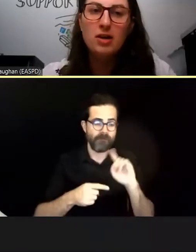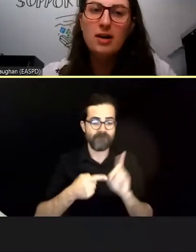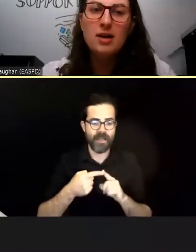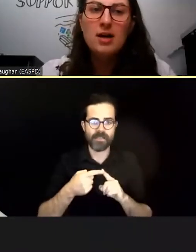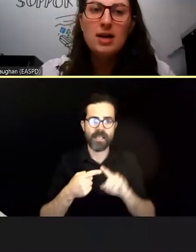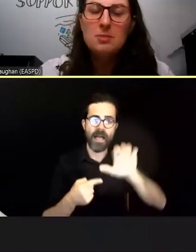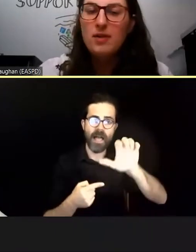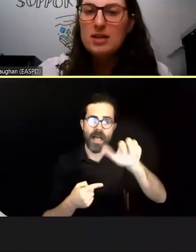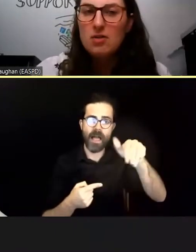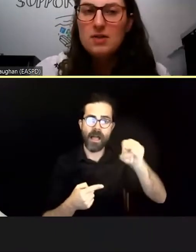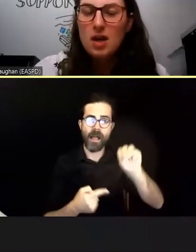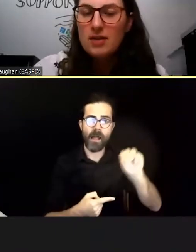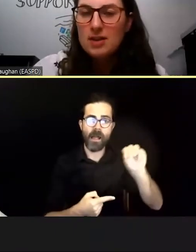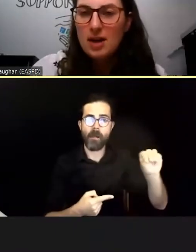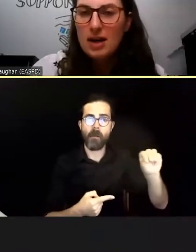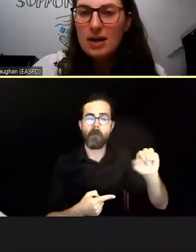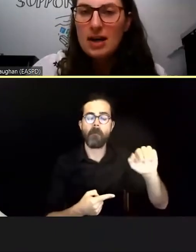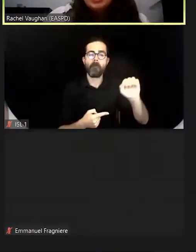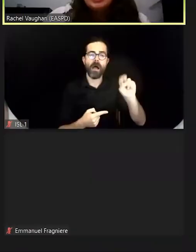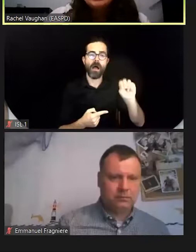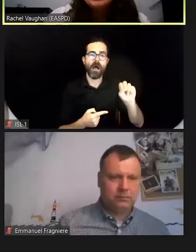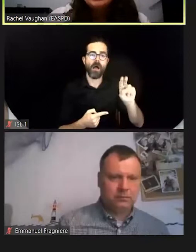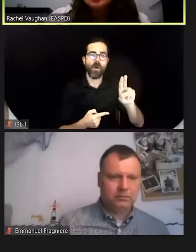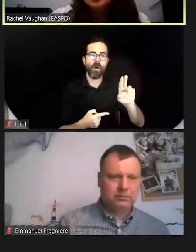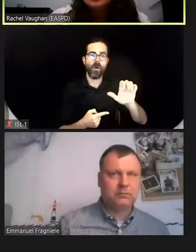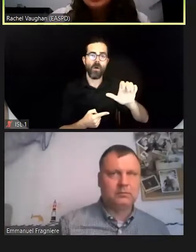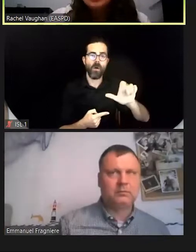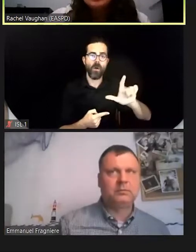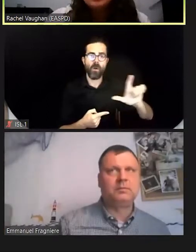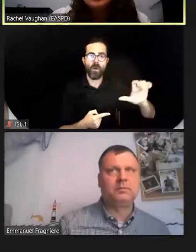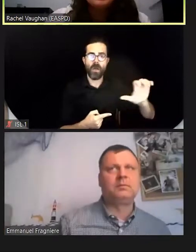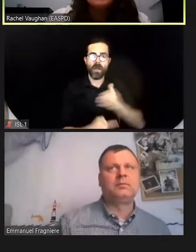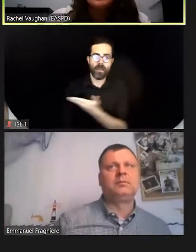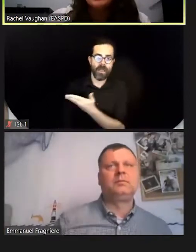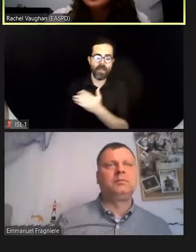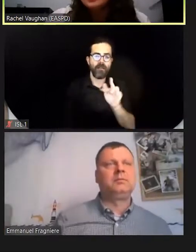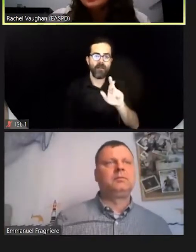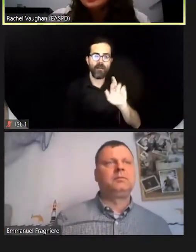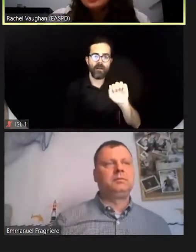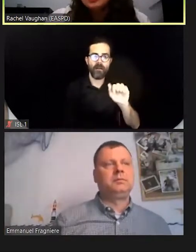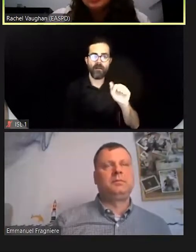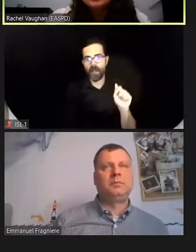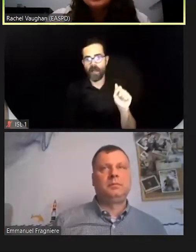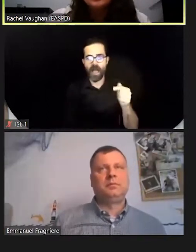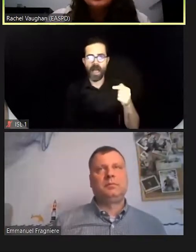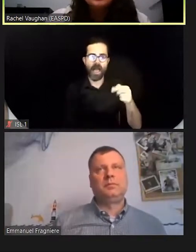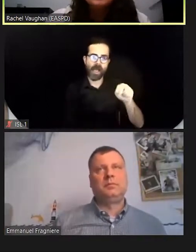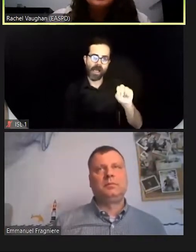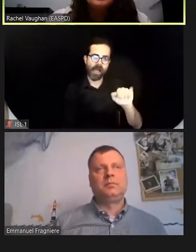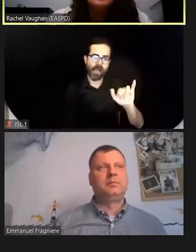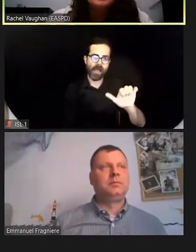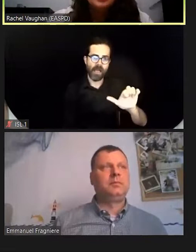Frangria. He's Professor of Service Design and Innovation at the University of Applied Sciences in Western Switzerland.